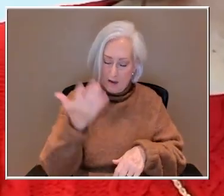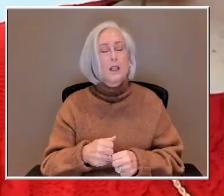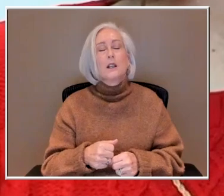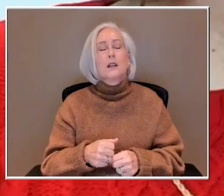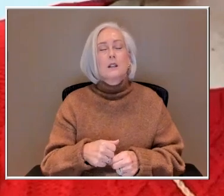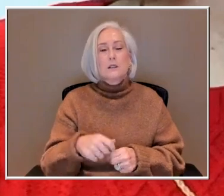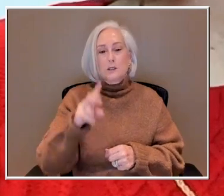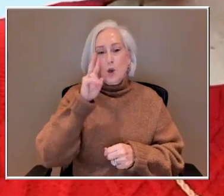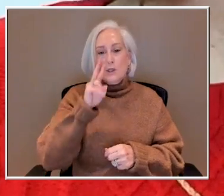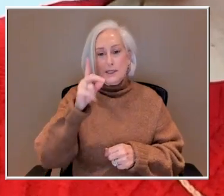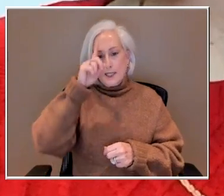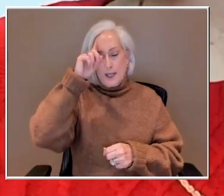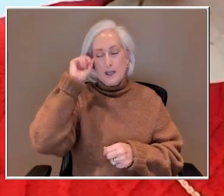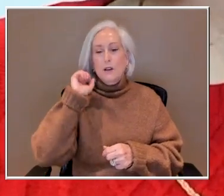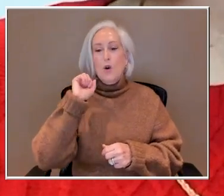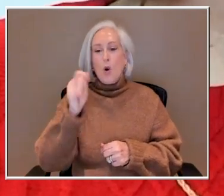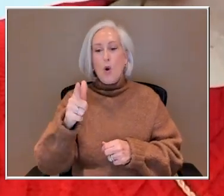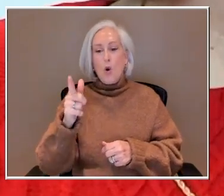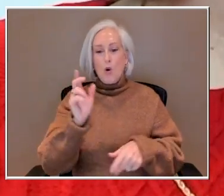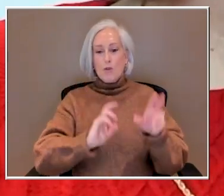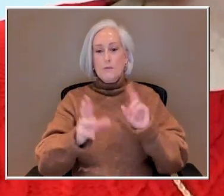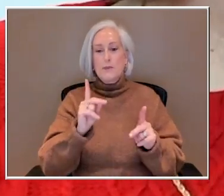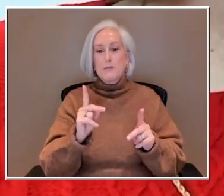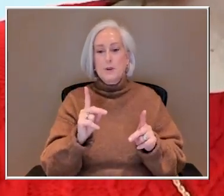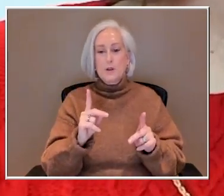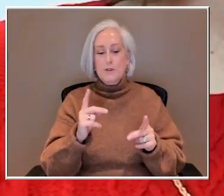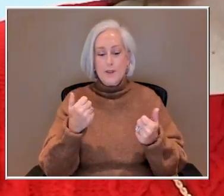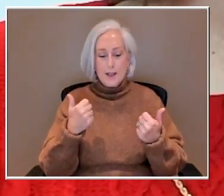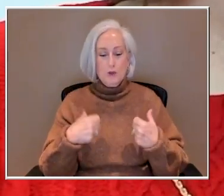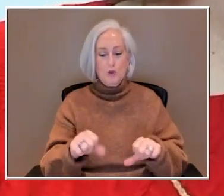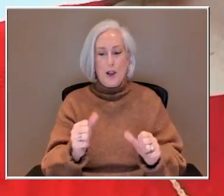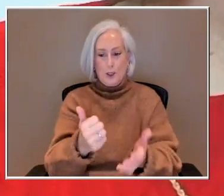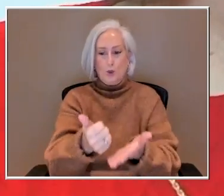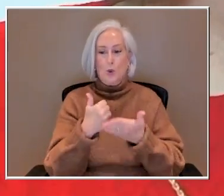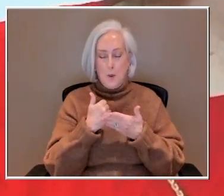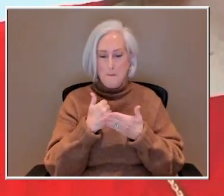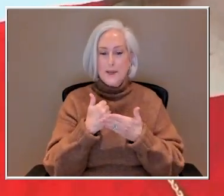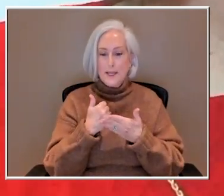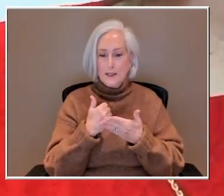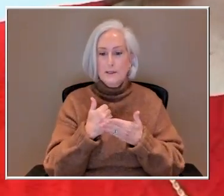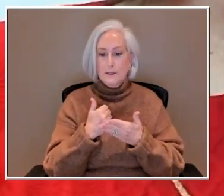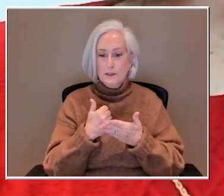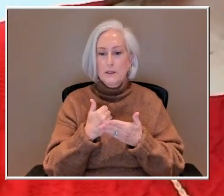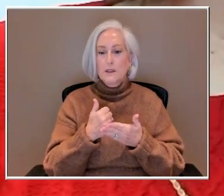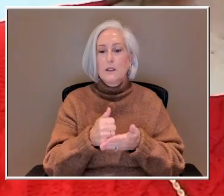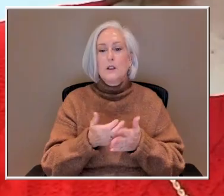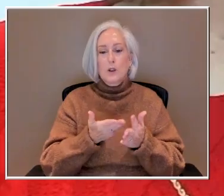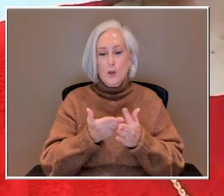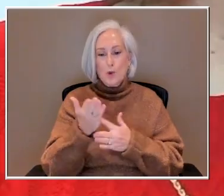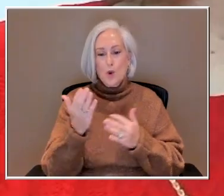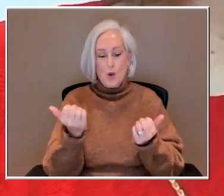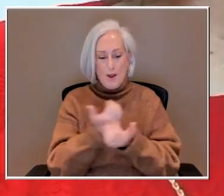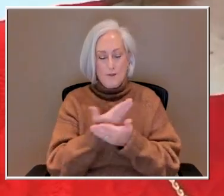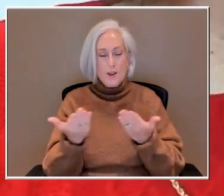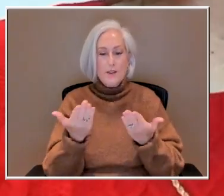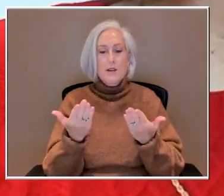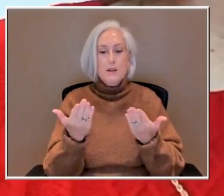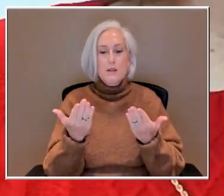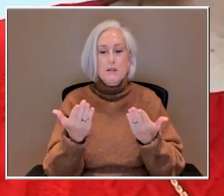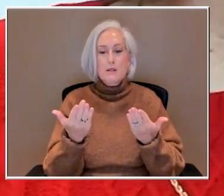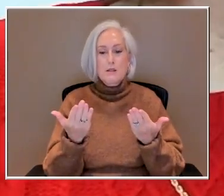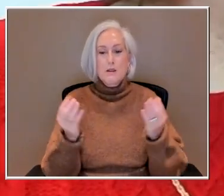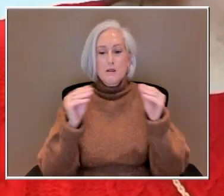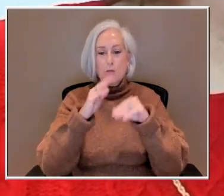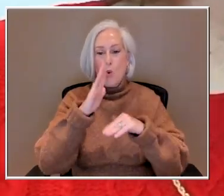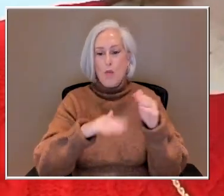seeing all the people who went out of their way to help me and help me get through everything on more than just the treatment